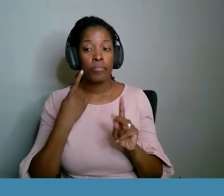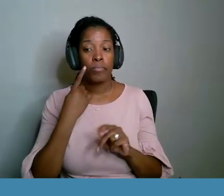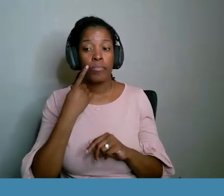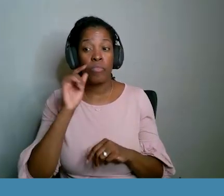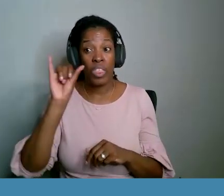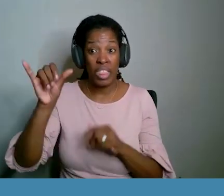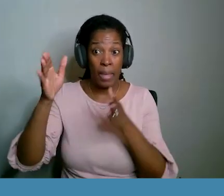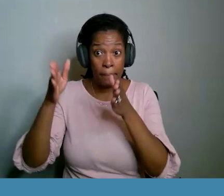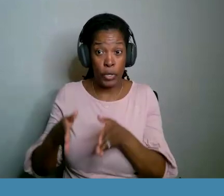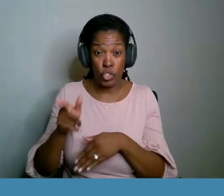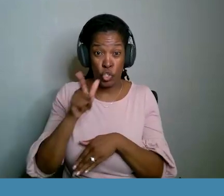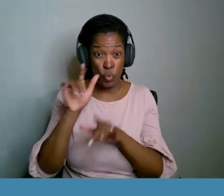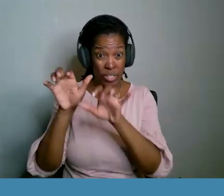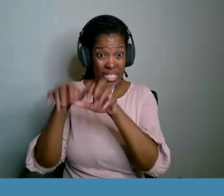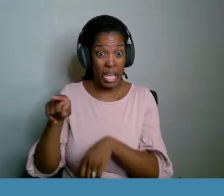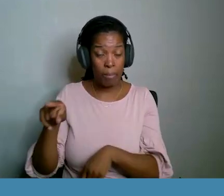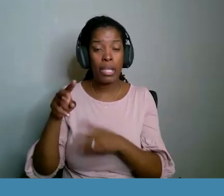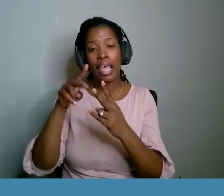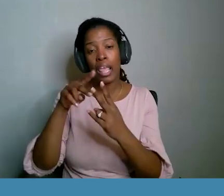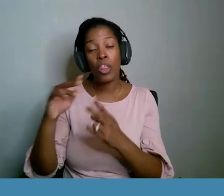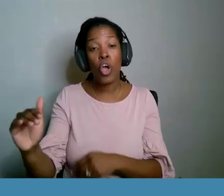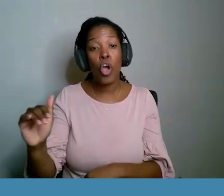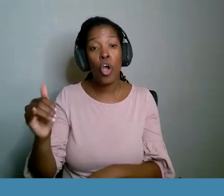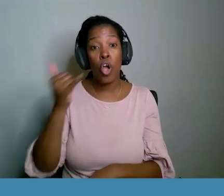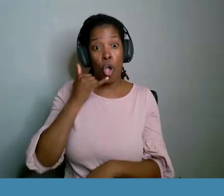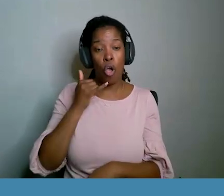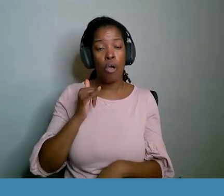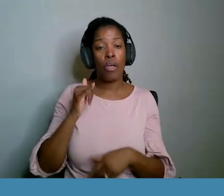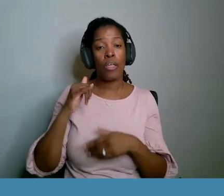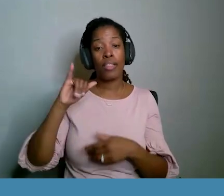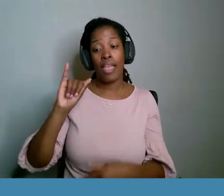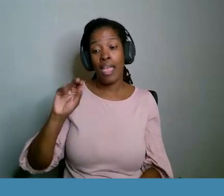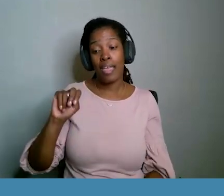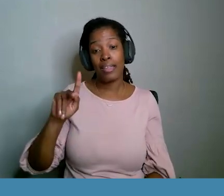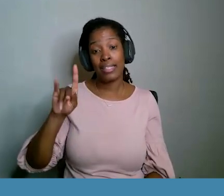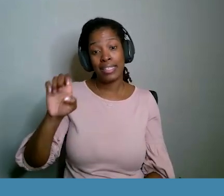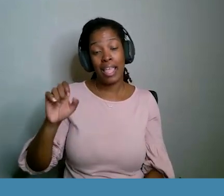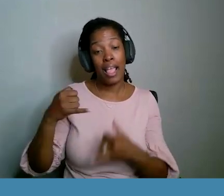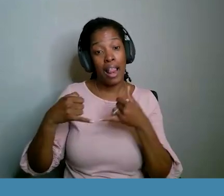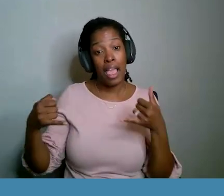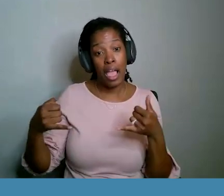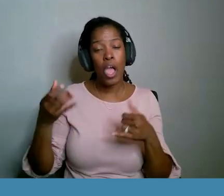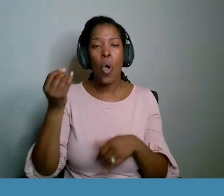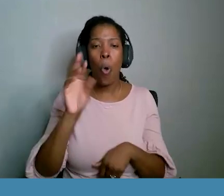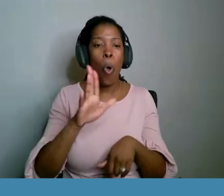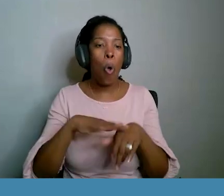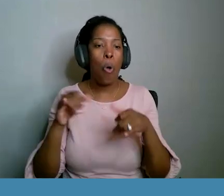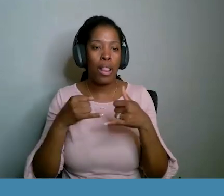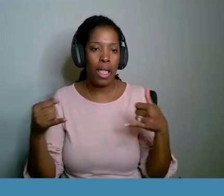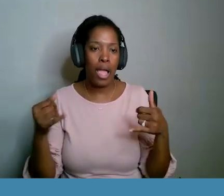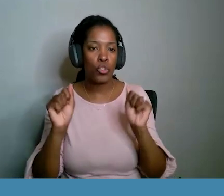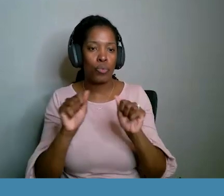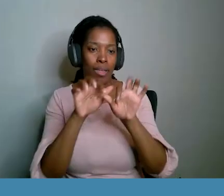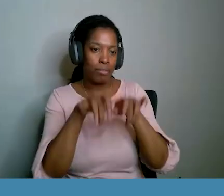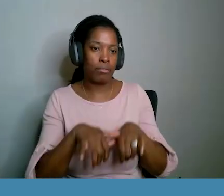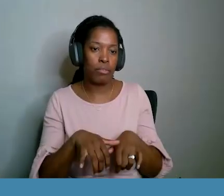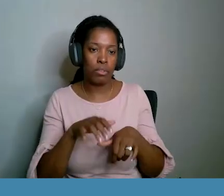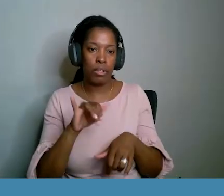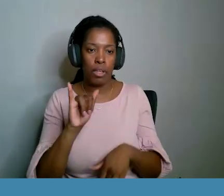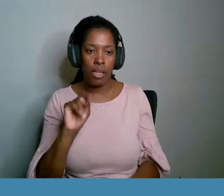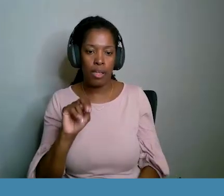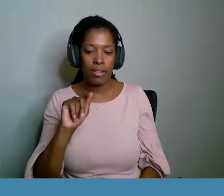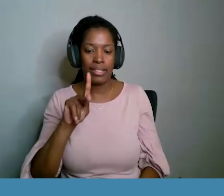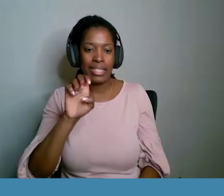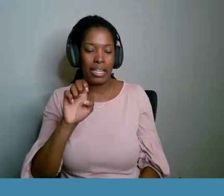that person, either call our intake line or you can also go online and do an online intake at